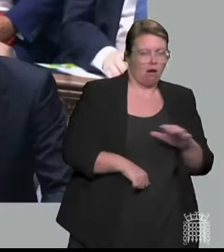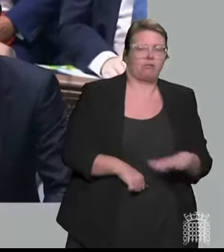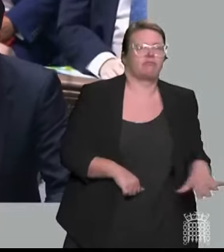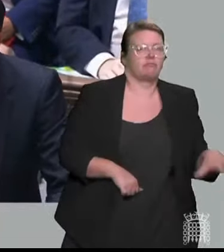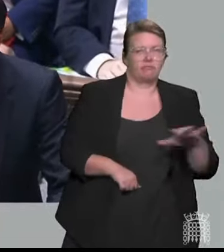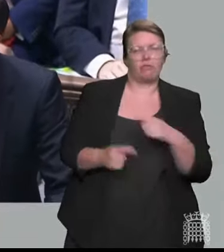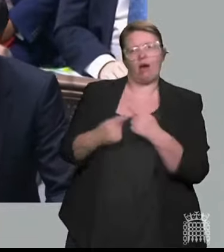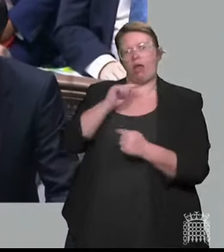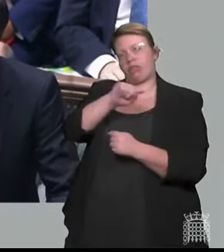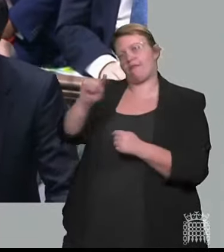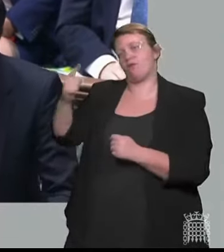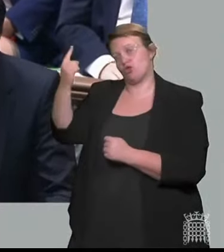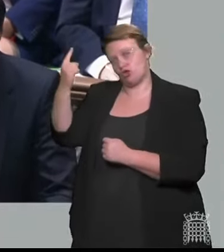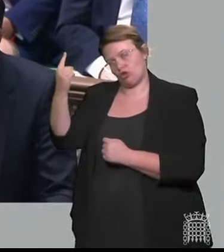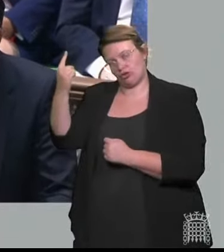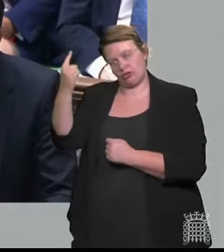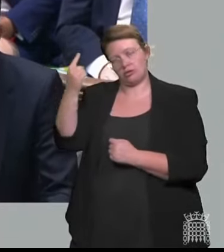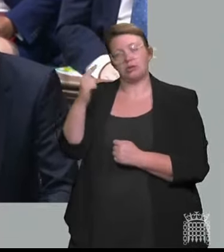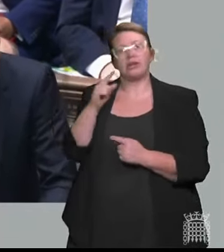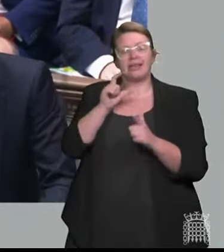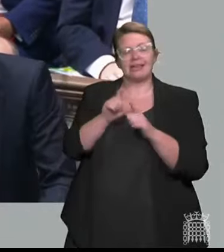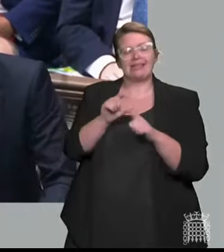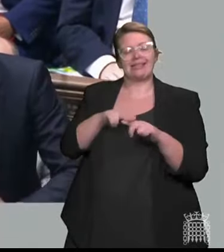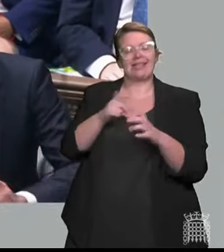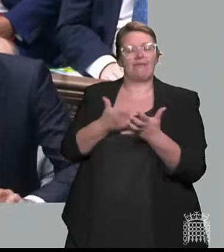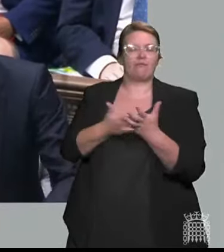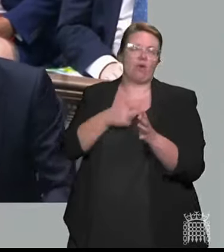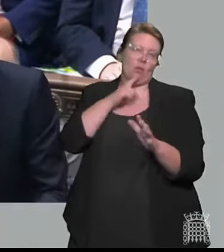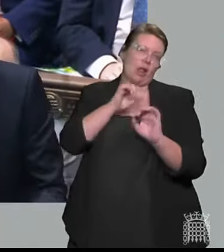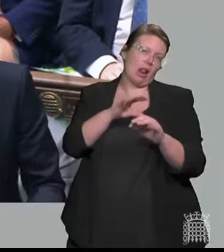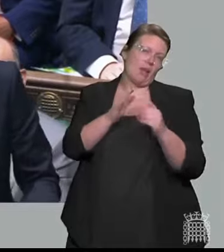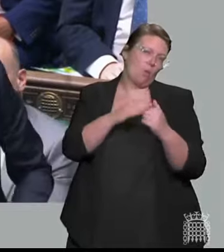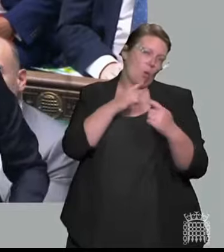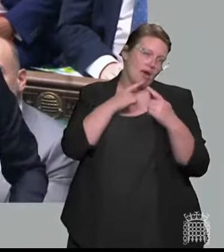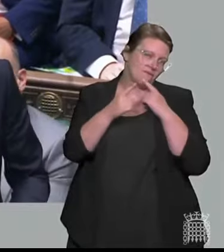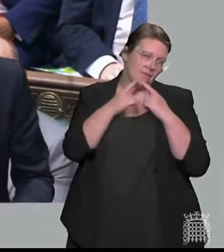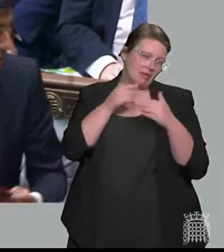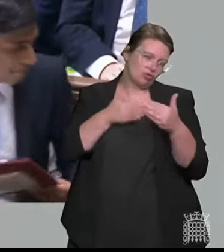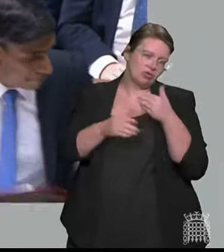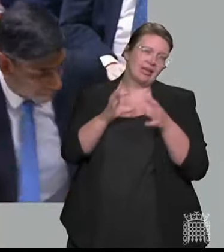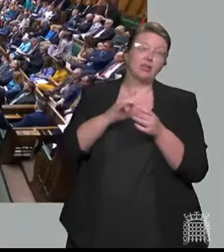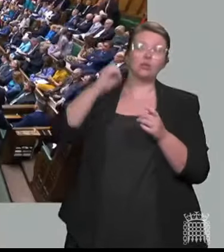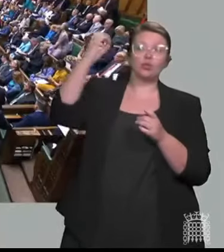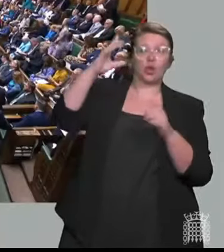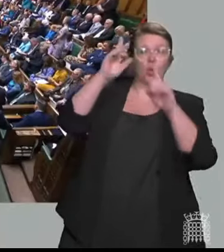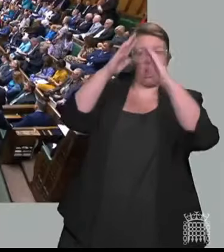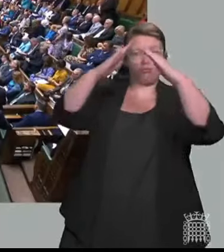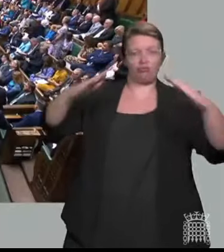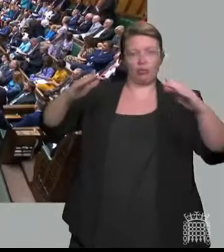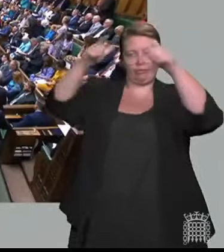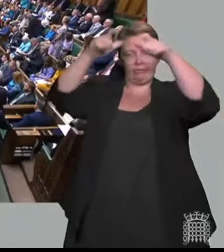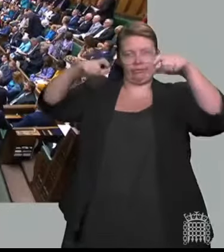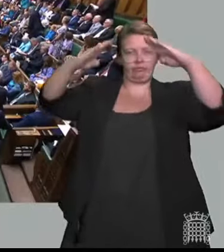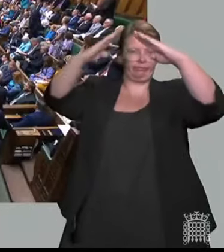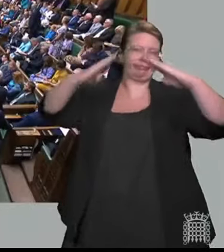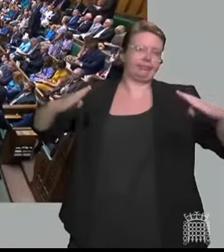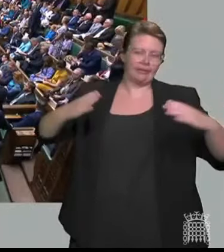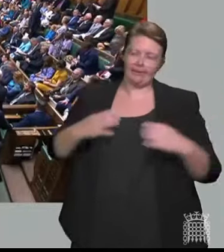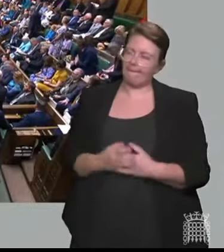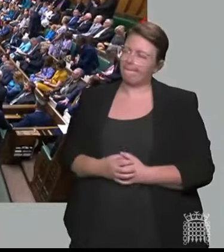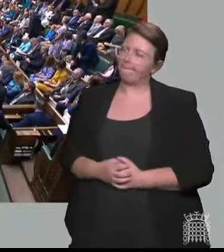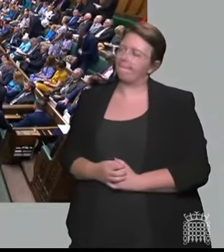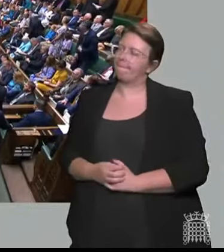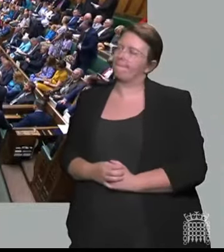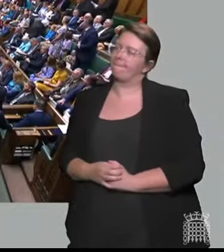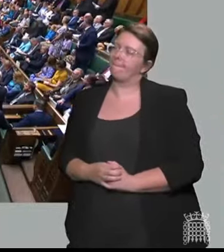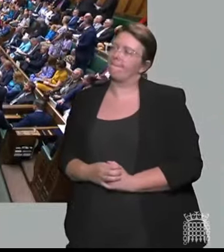Mr. Speaker, and DEFRA will be updating the House with further information on that policy in due course. Andrew Bridgen. Speaker, last week